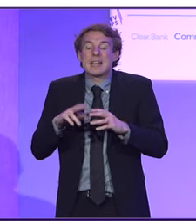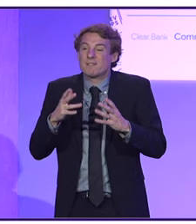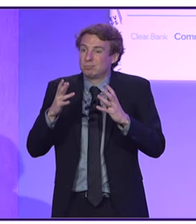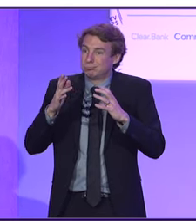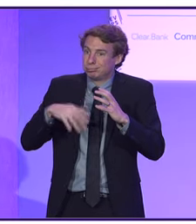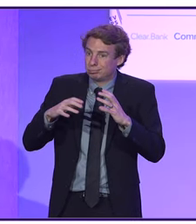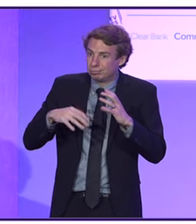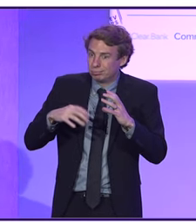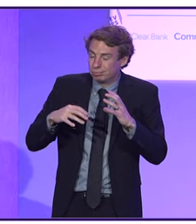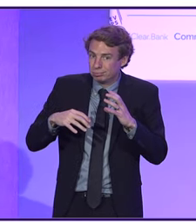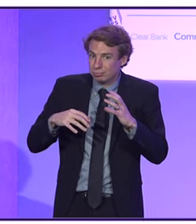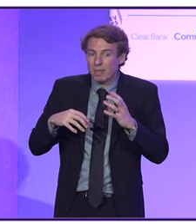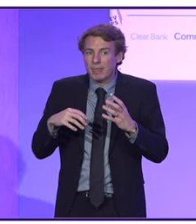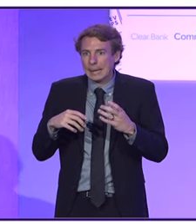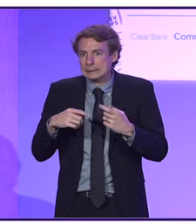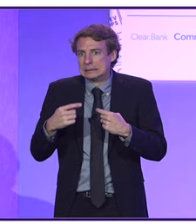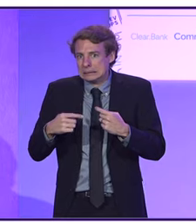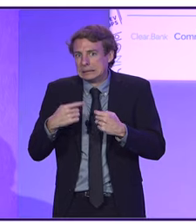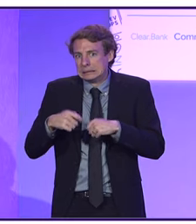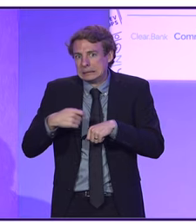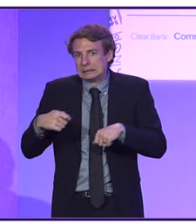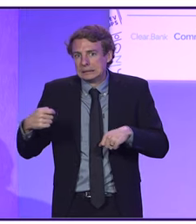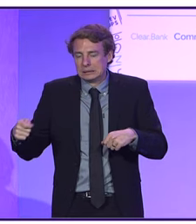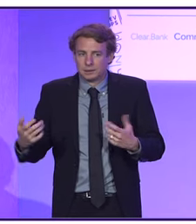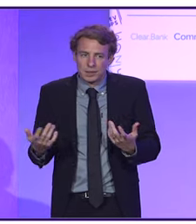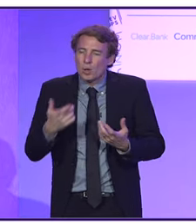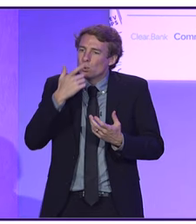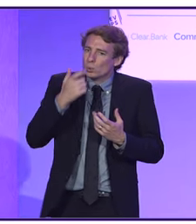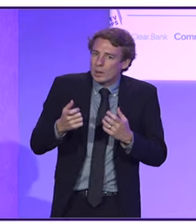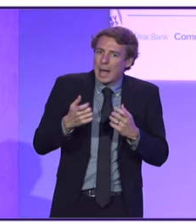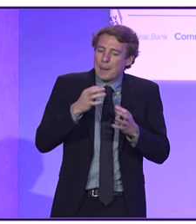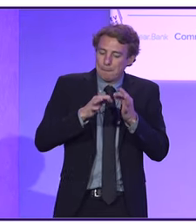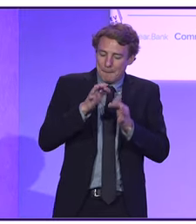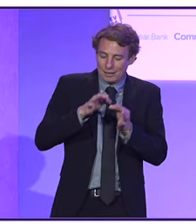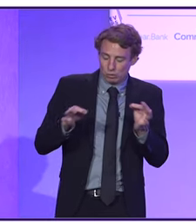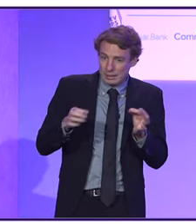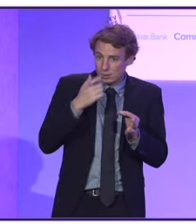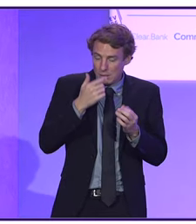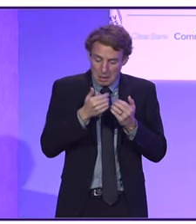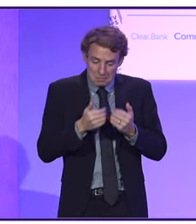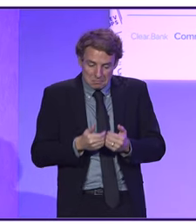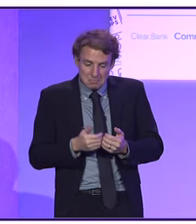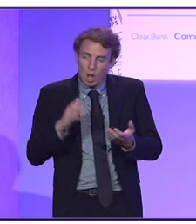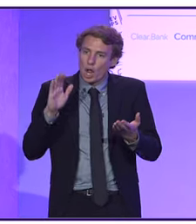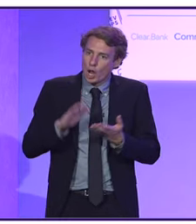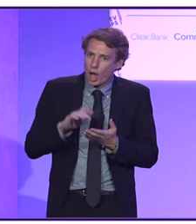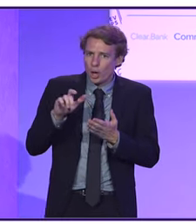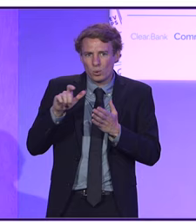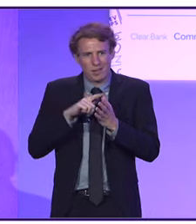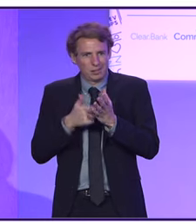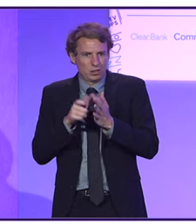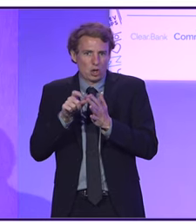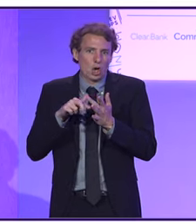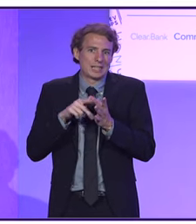cardinality. You can aggregate your metrics, you can split them up, you can generate smaller metrics with lower cardinality. You can remove some labels, that will definitely